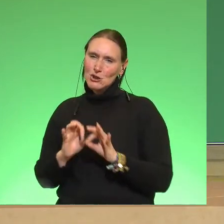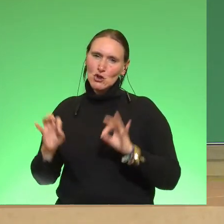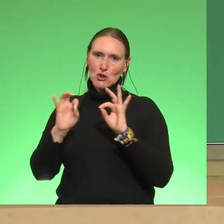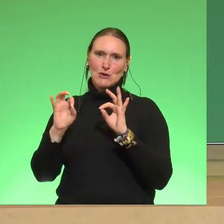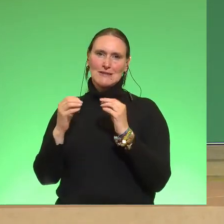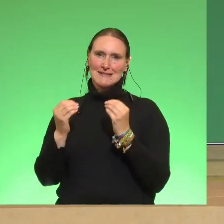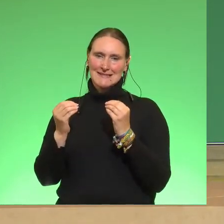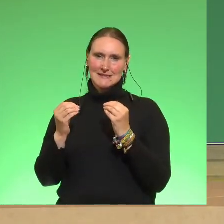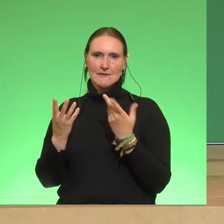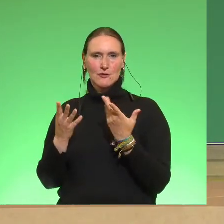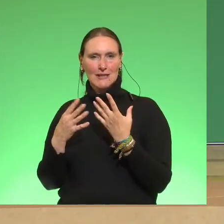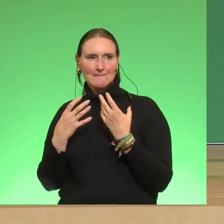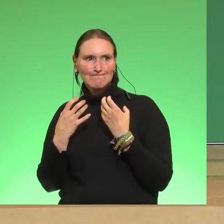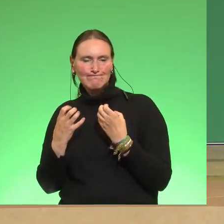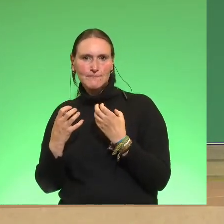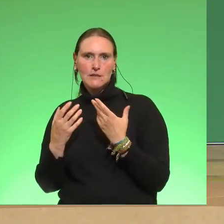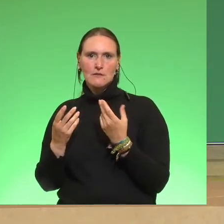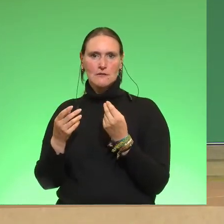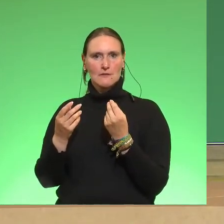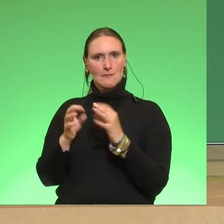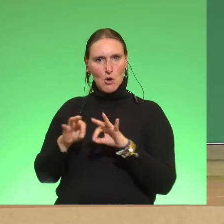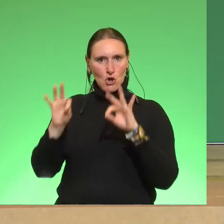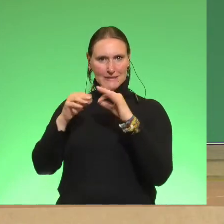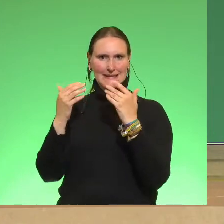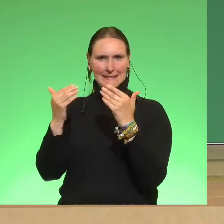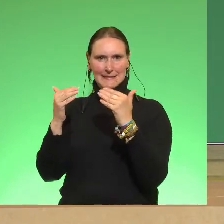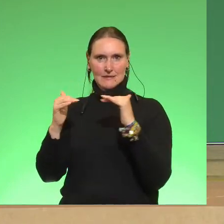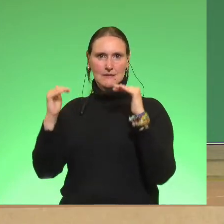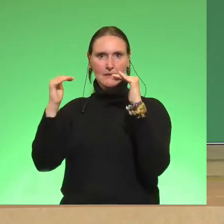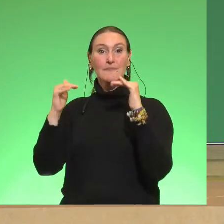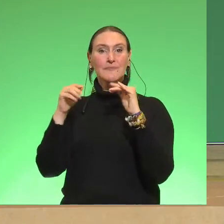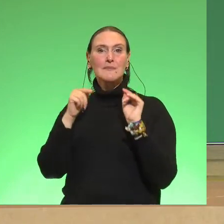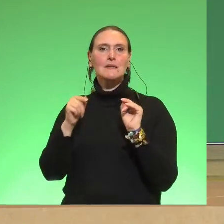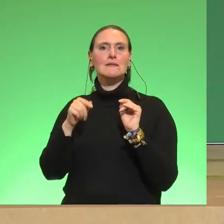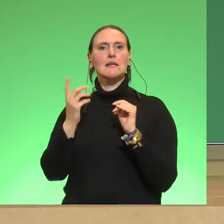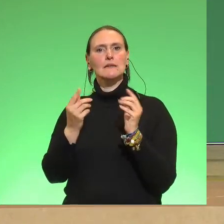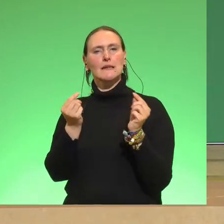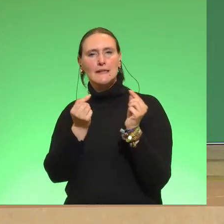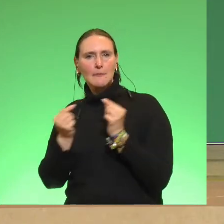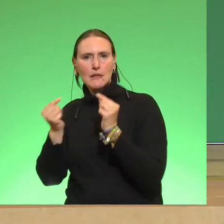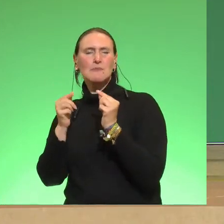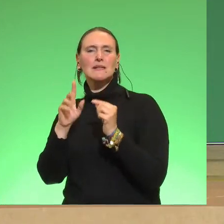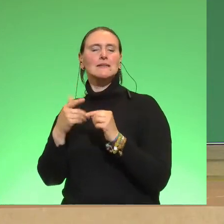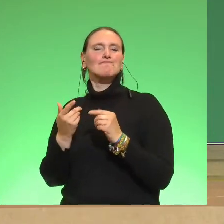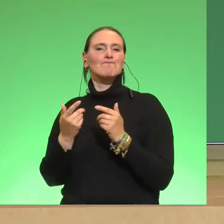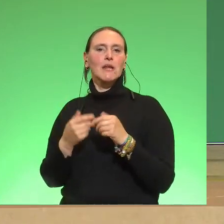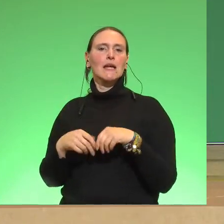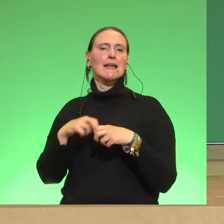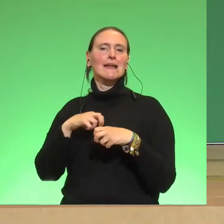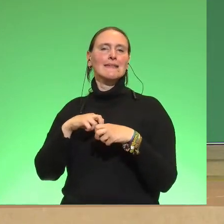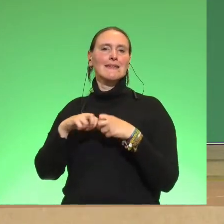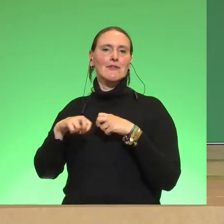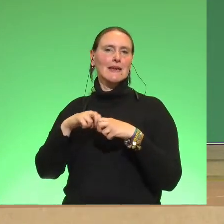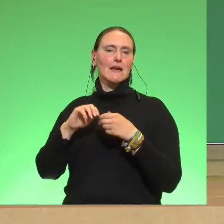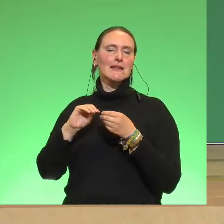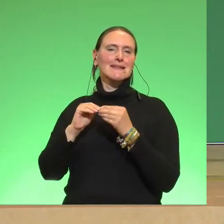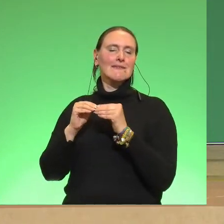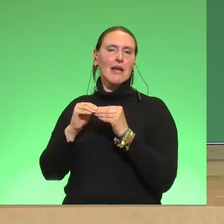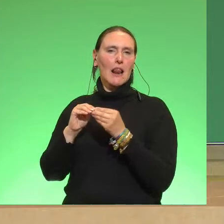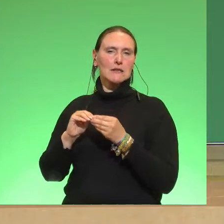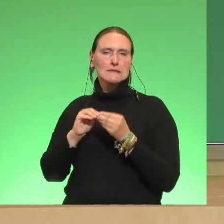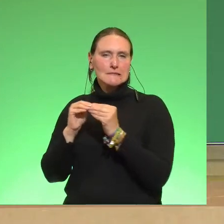currency. So in that sense, I don't think it's debilitating. I think it's very difficult and very responsible and very hard to